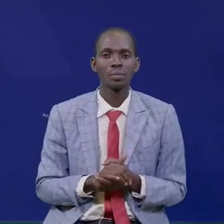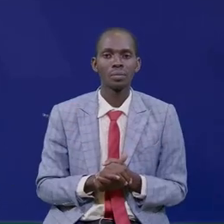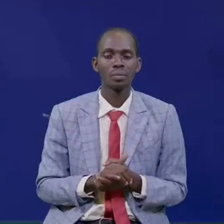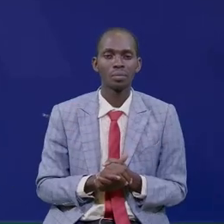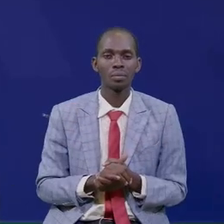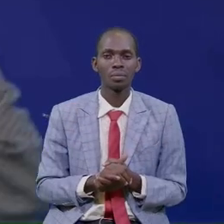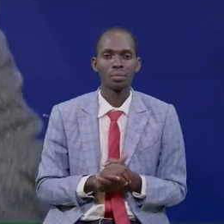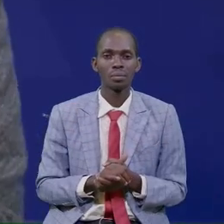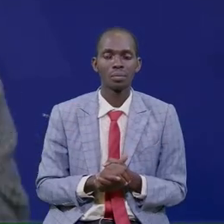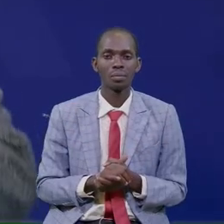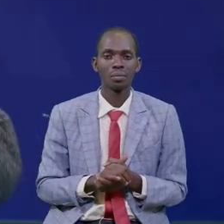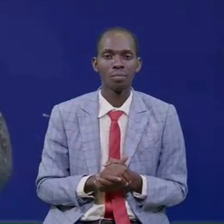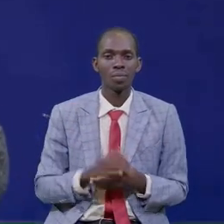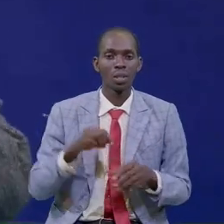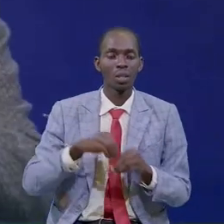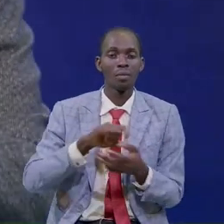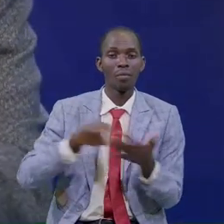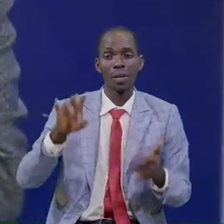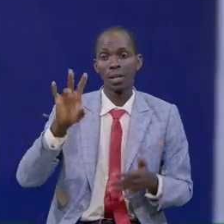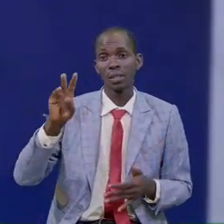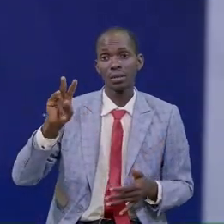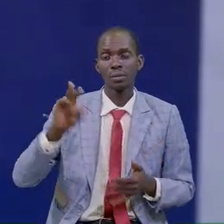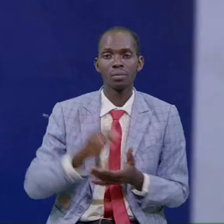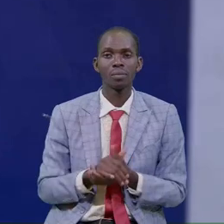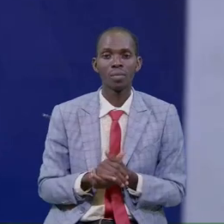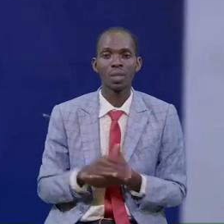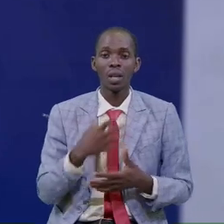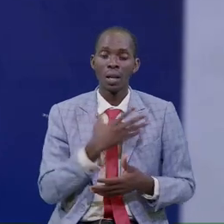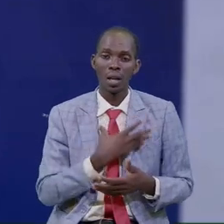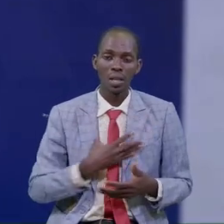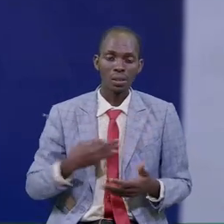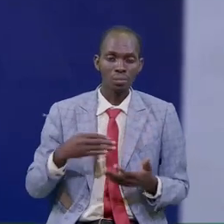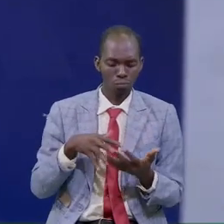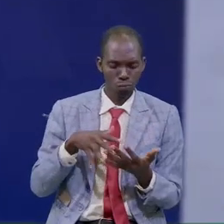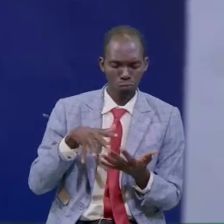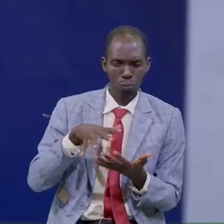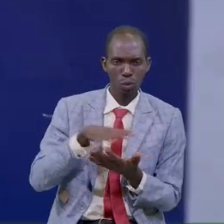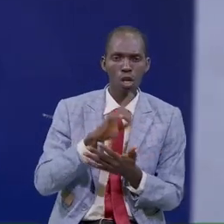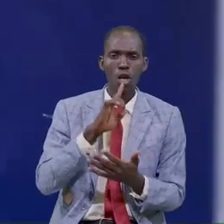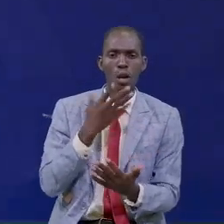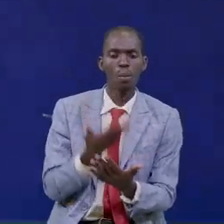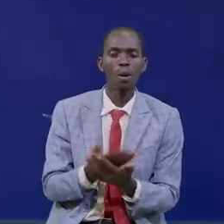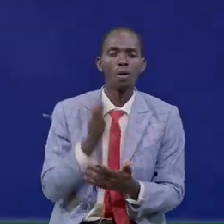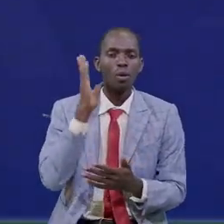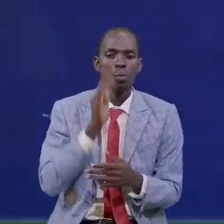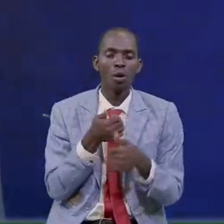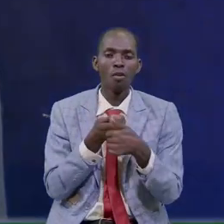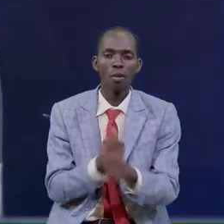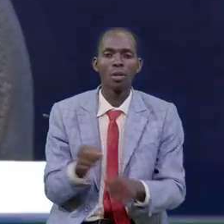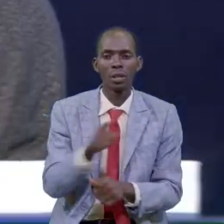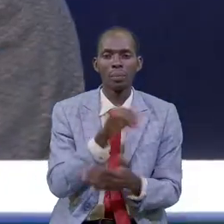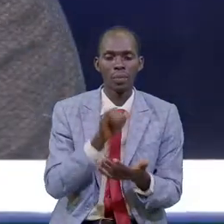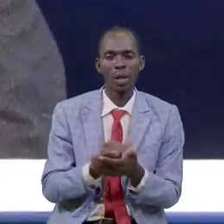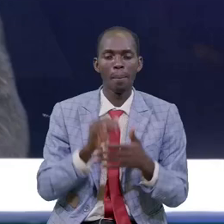croira pas sera condamné. And these signs shall follow them that believe. Voici les miracles